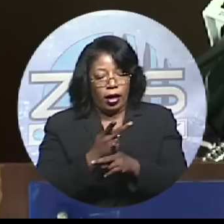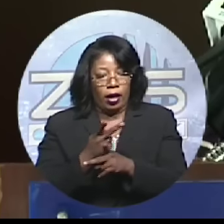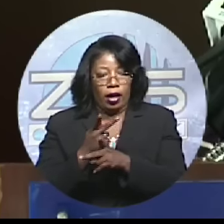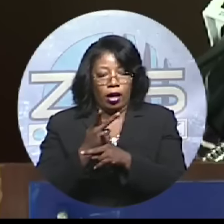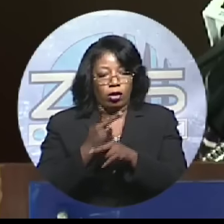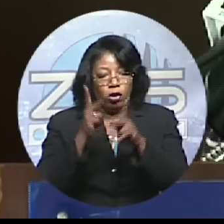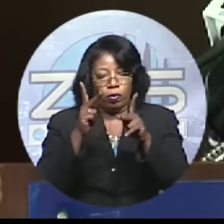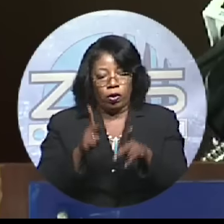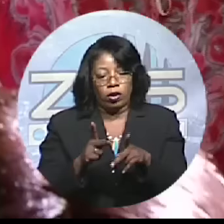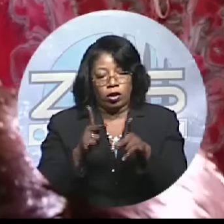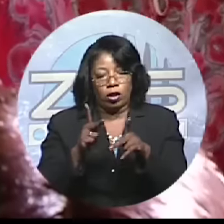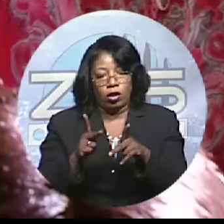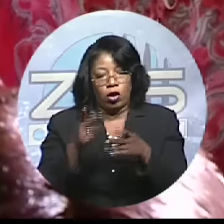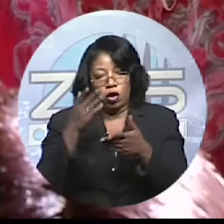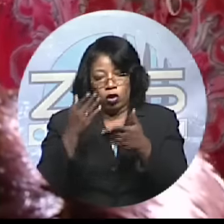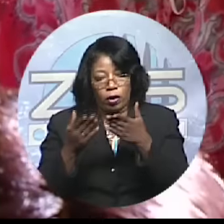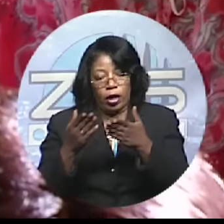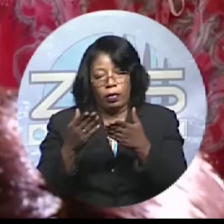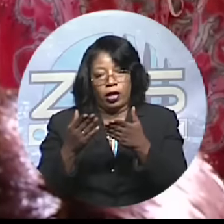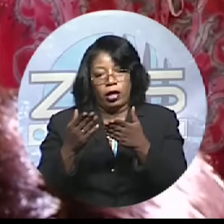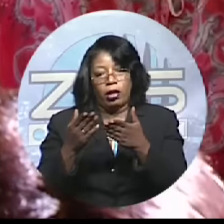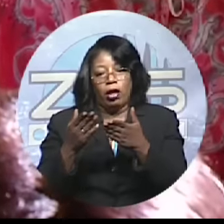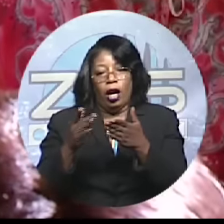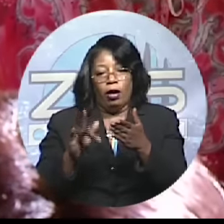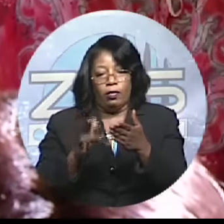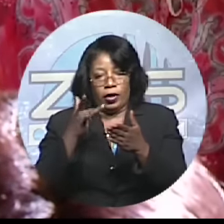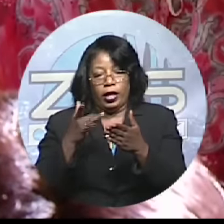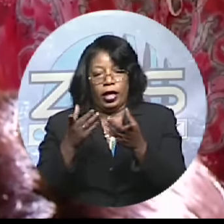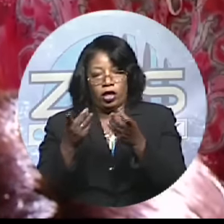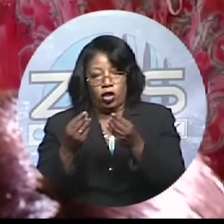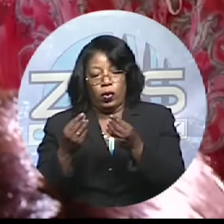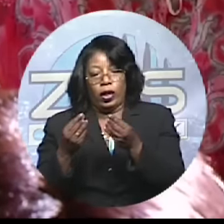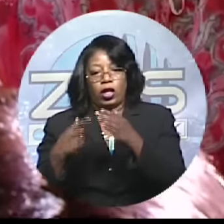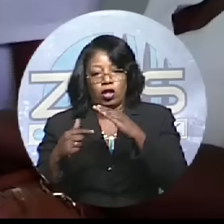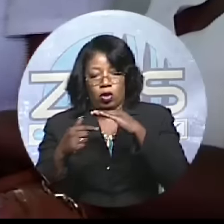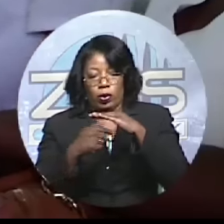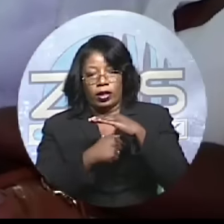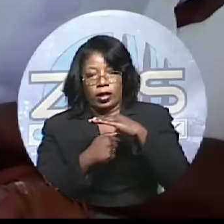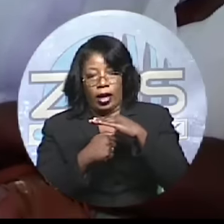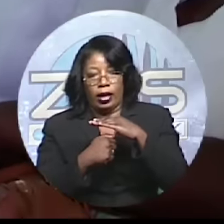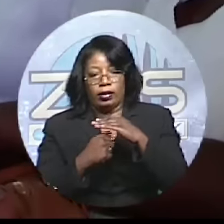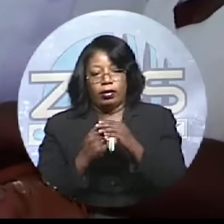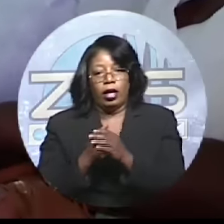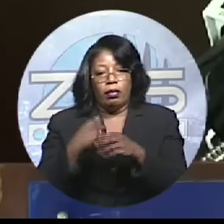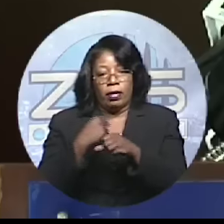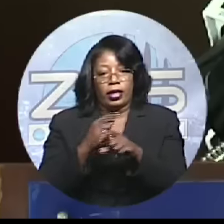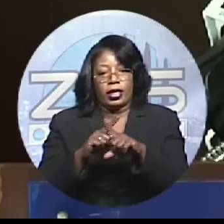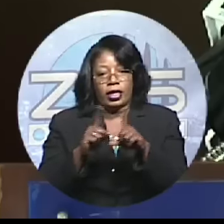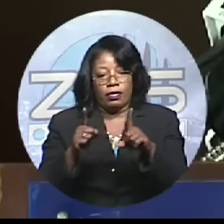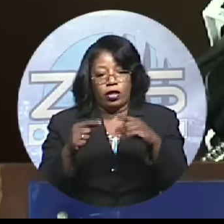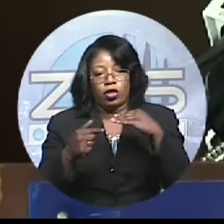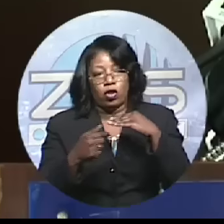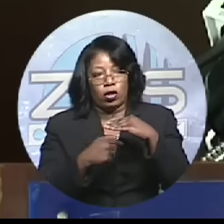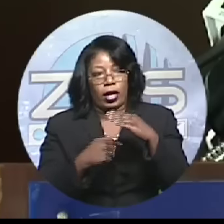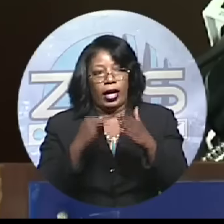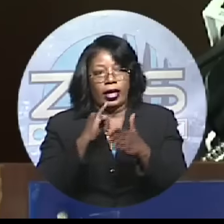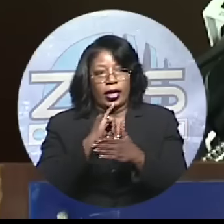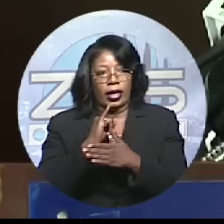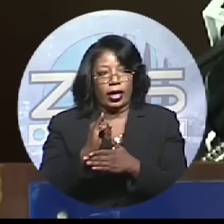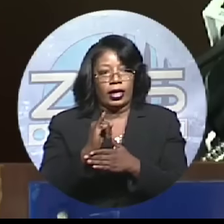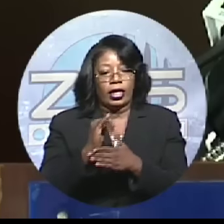may be vulnerable to suicide has been shown to make a difference. Suicide is ultimately